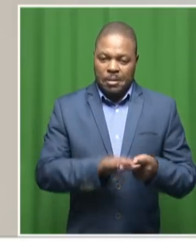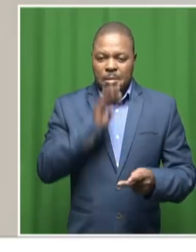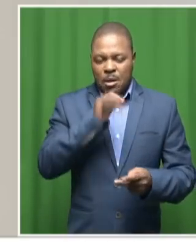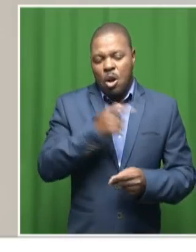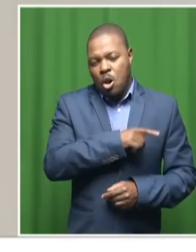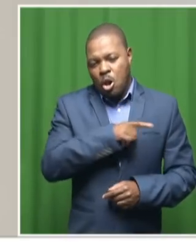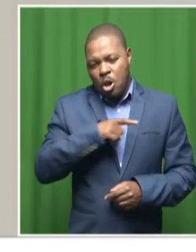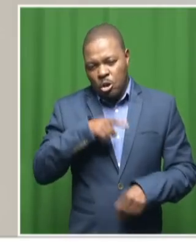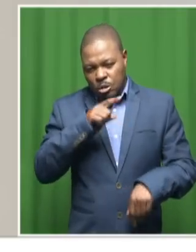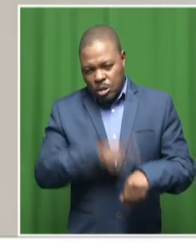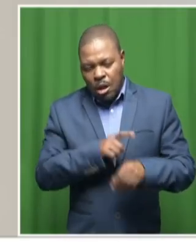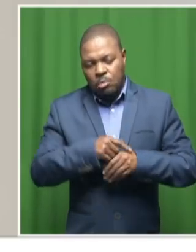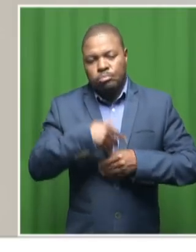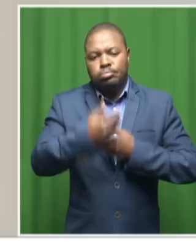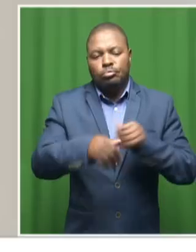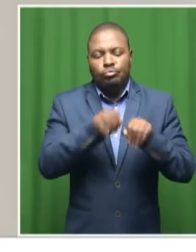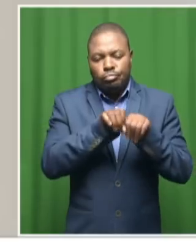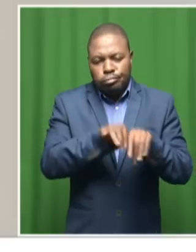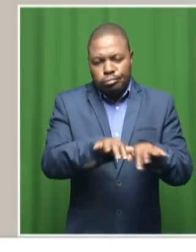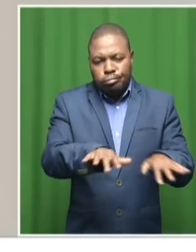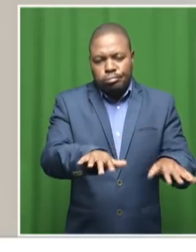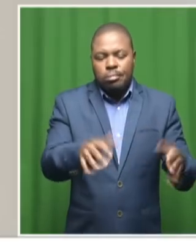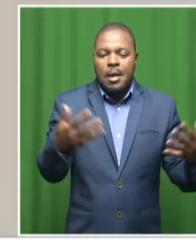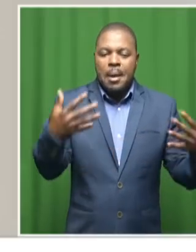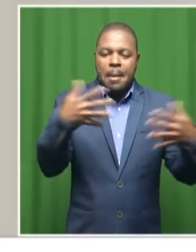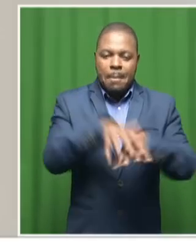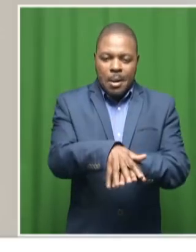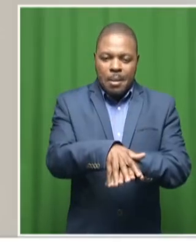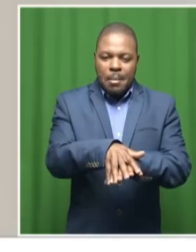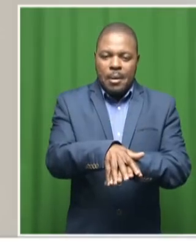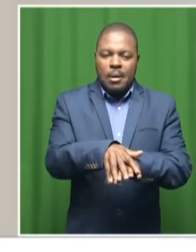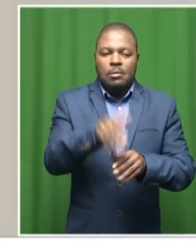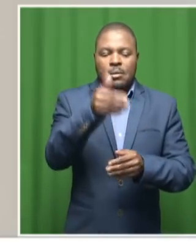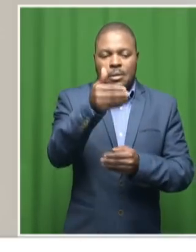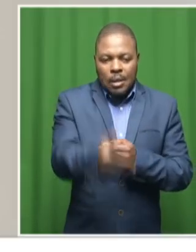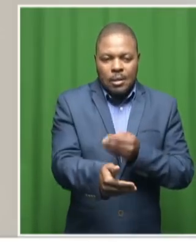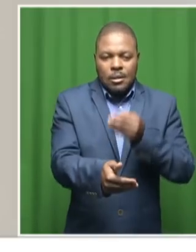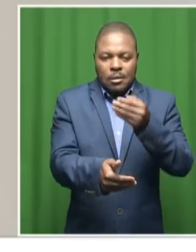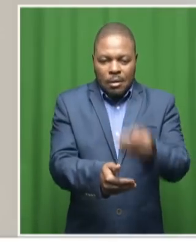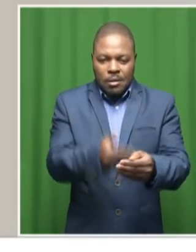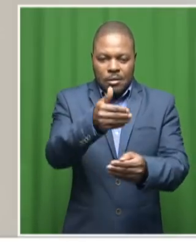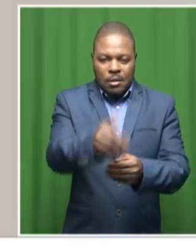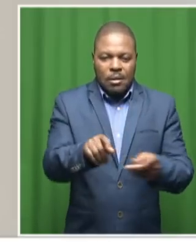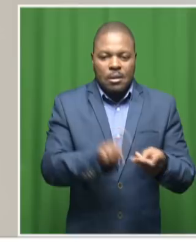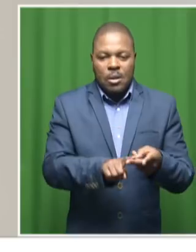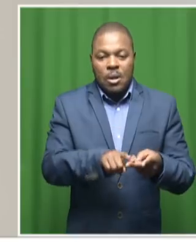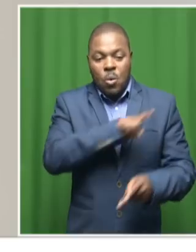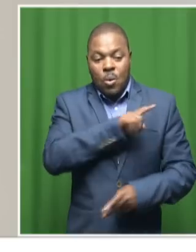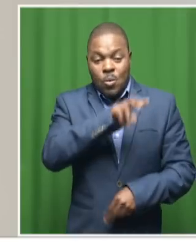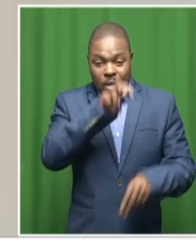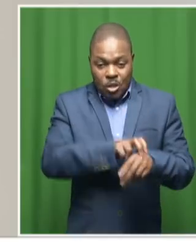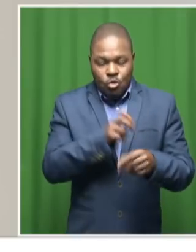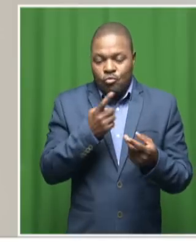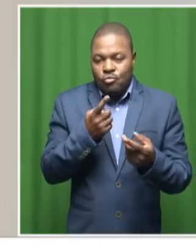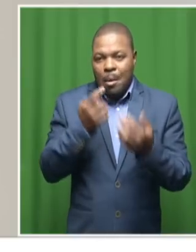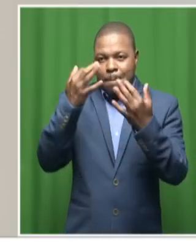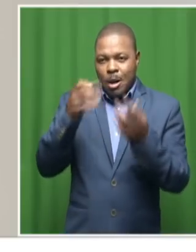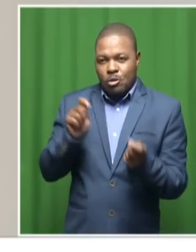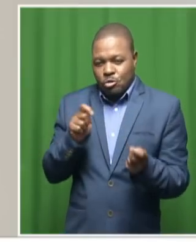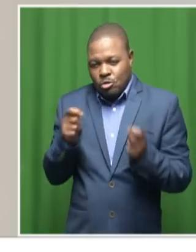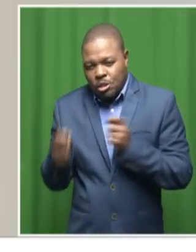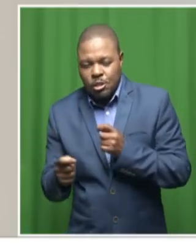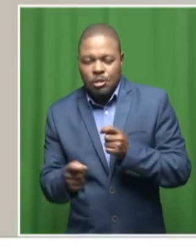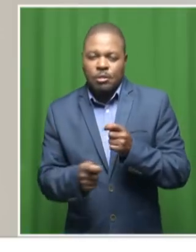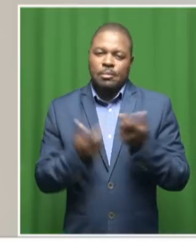long time of rollout to implement the many stages and steps that are required. Changes in budgets, changes